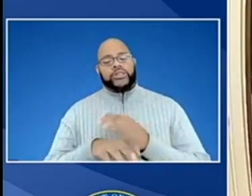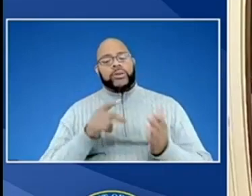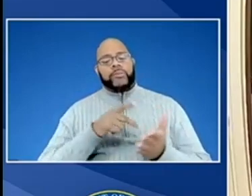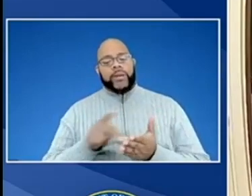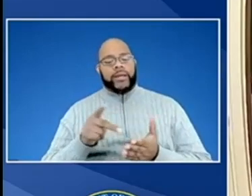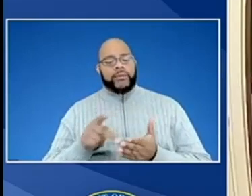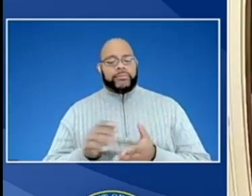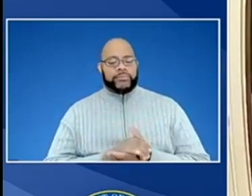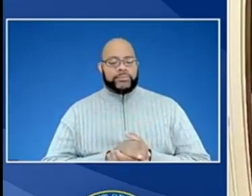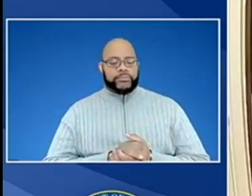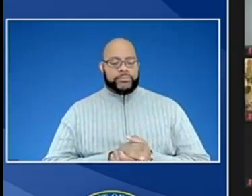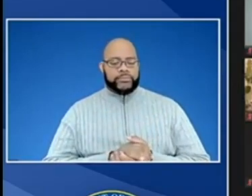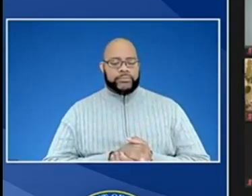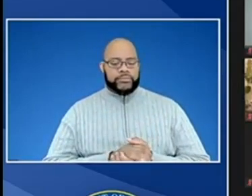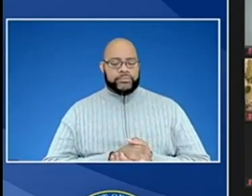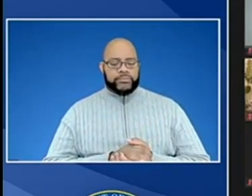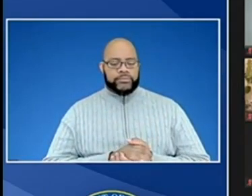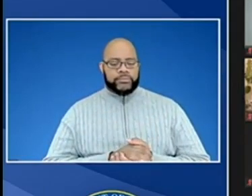that.